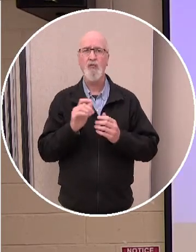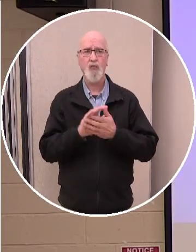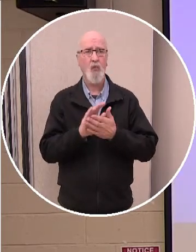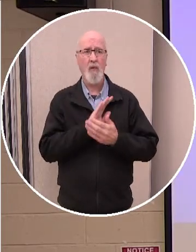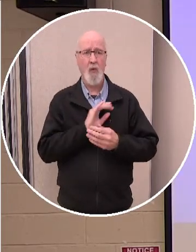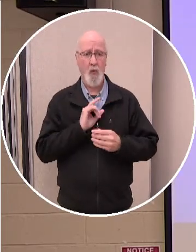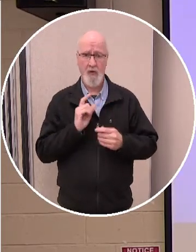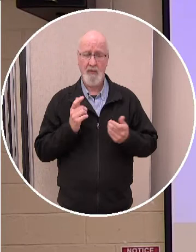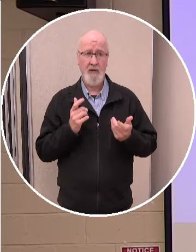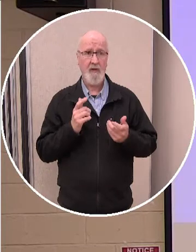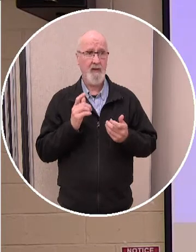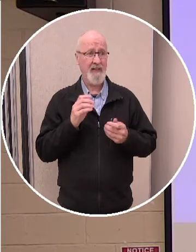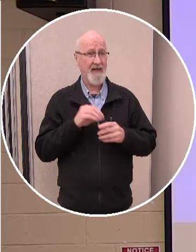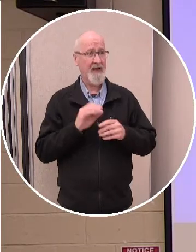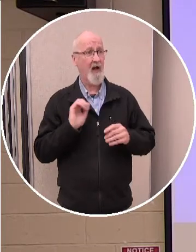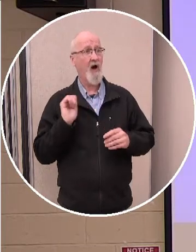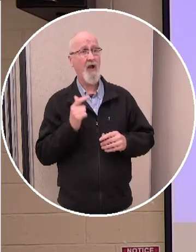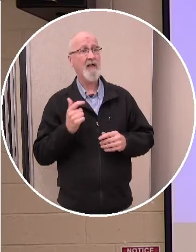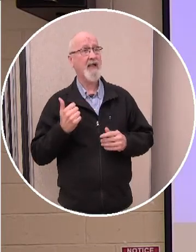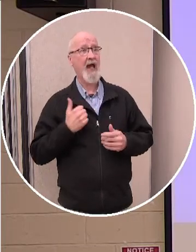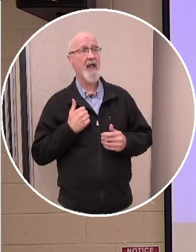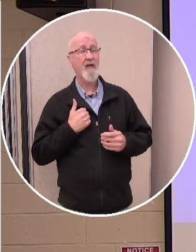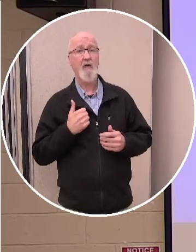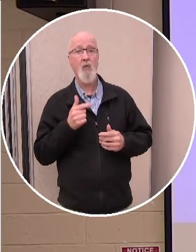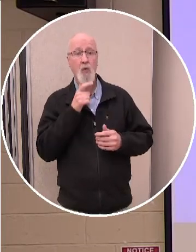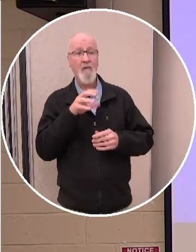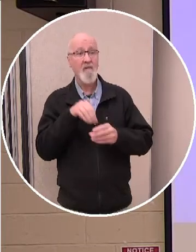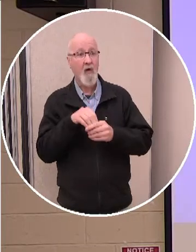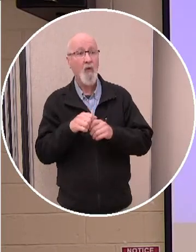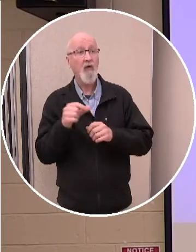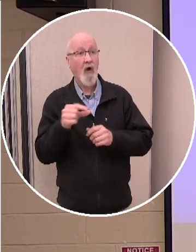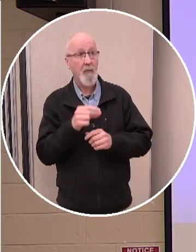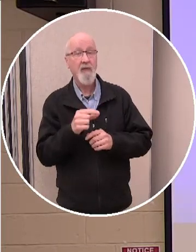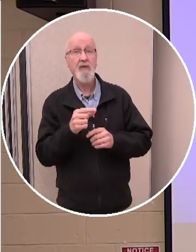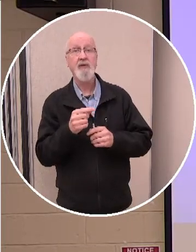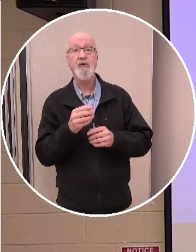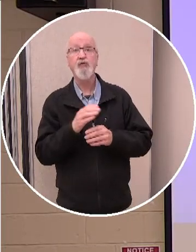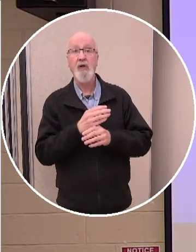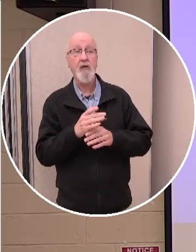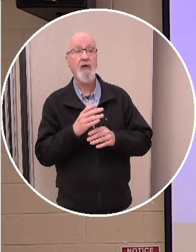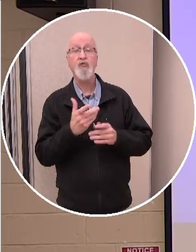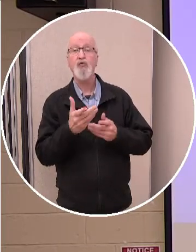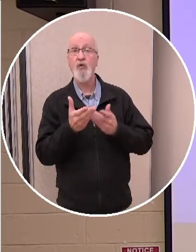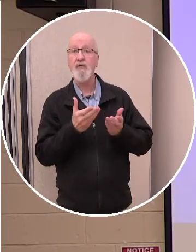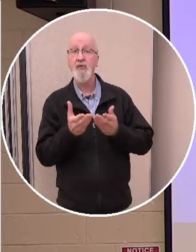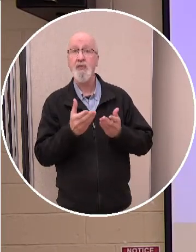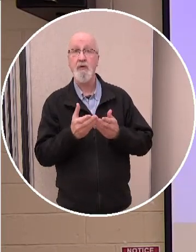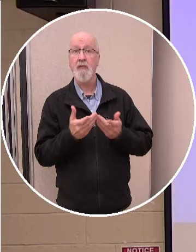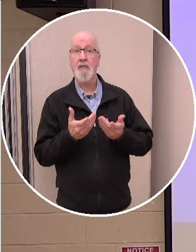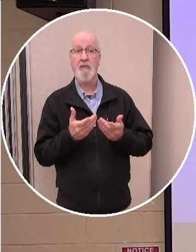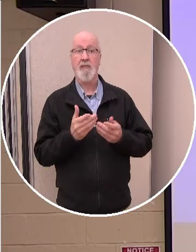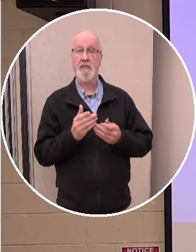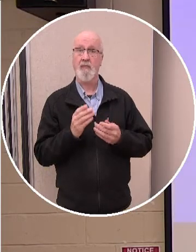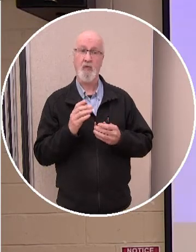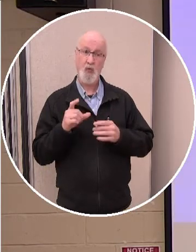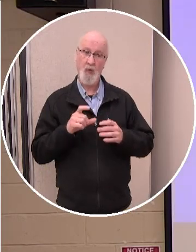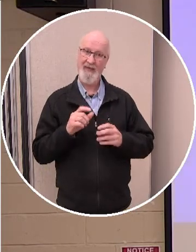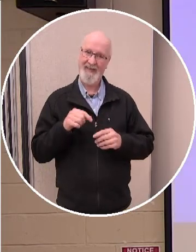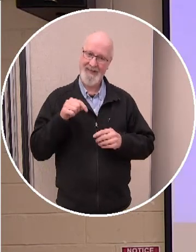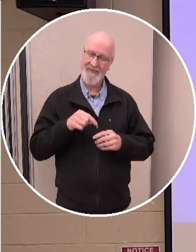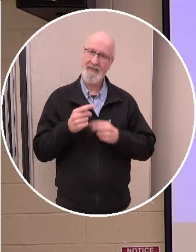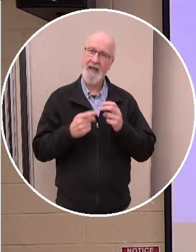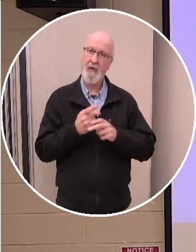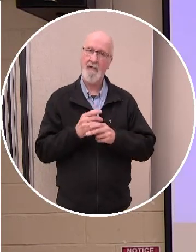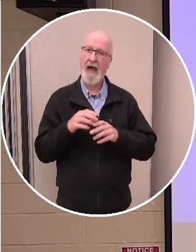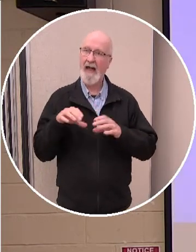size of ours in our country that is involved in governmental shared services and the supply of this kind of activity to the